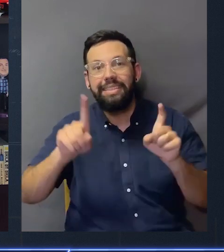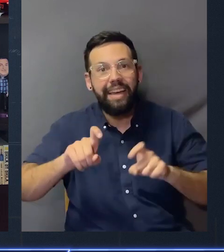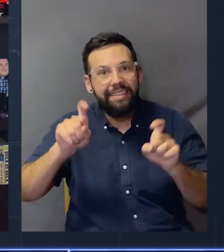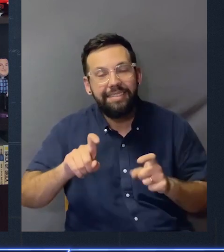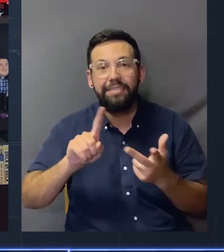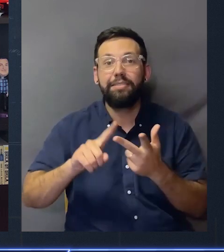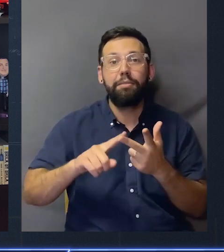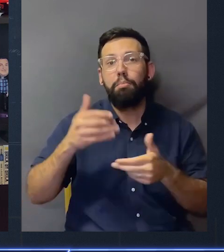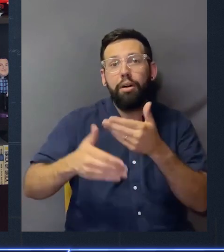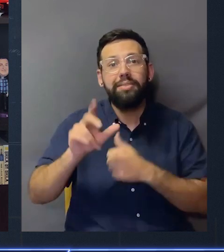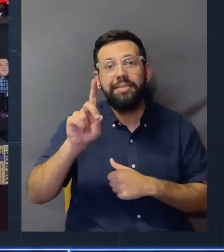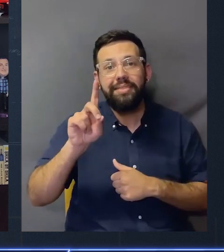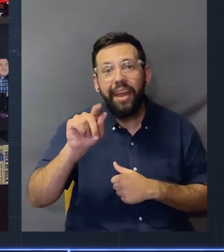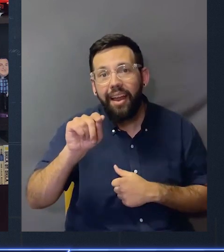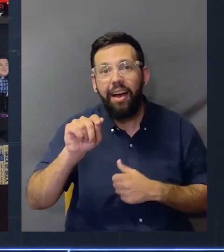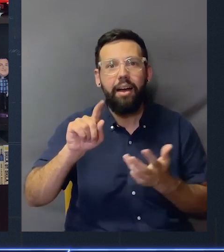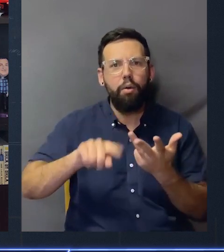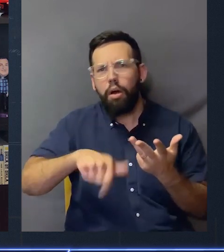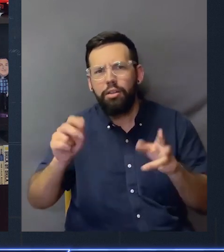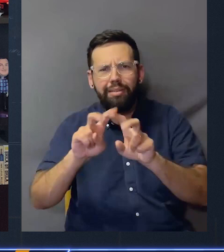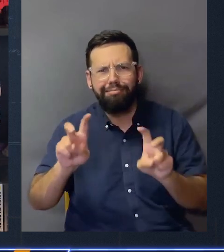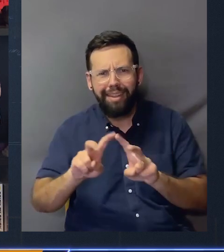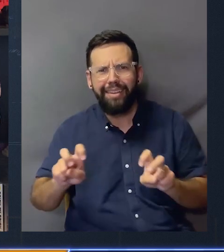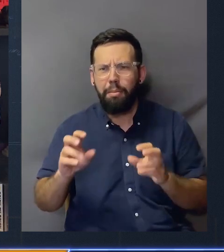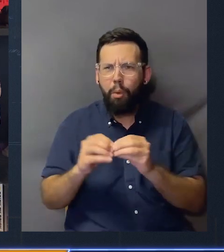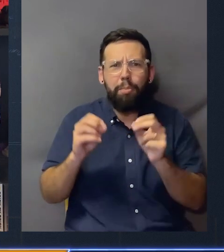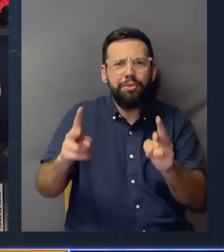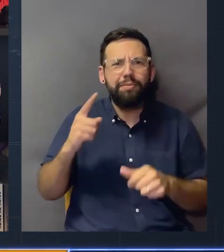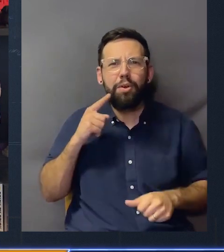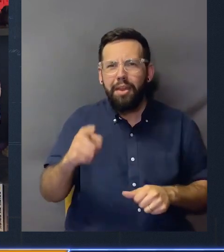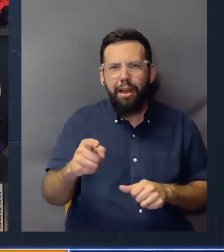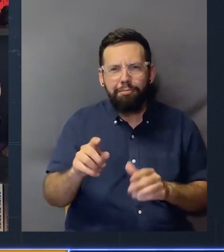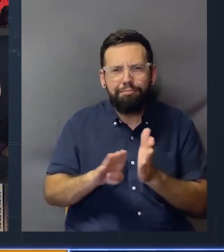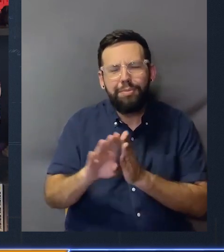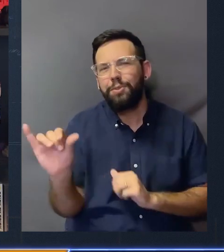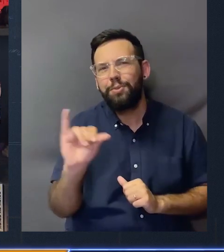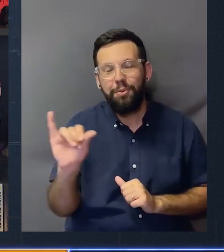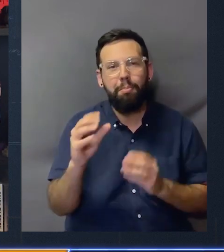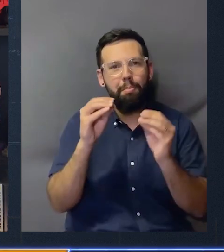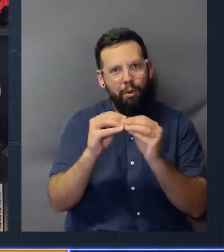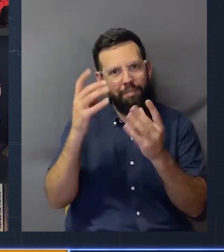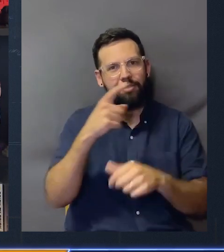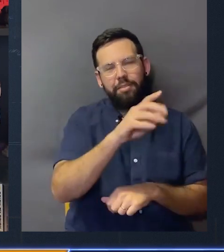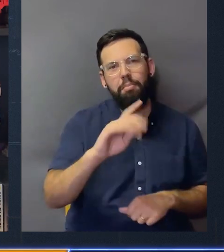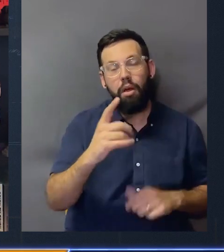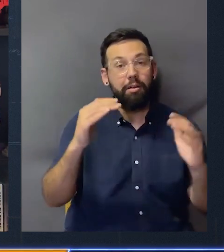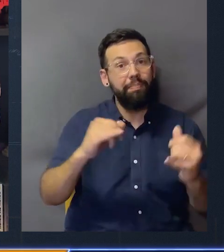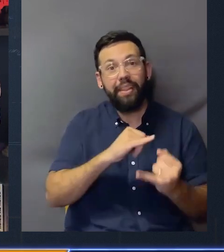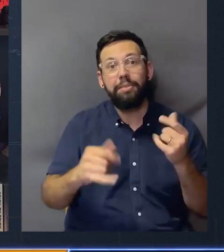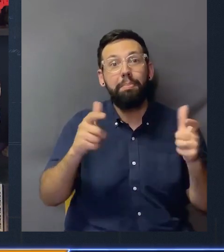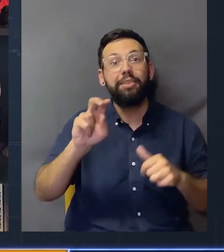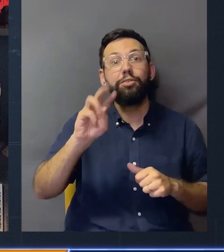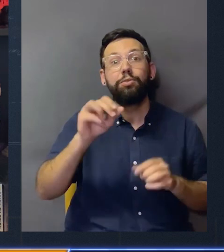of analytics. To learn more about this, you can read the What's New. And finally, some big news for AWS Backup. So